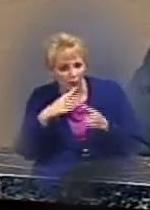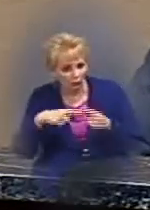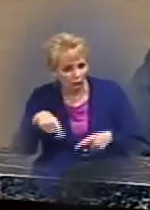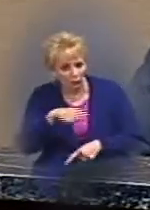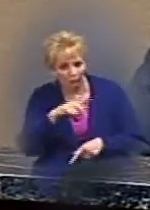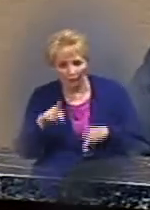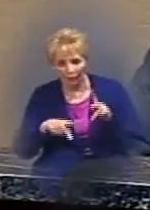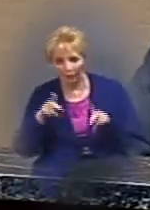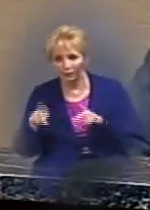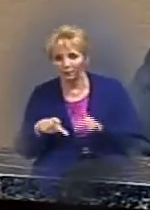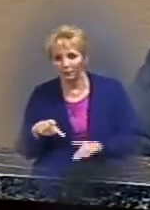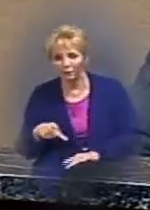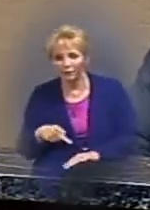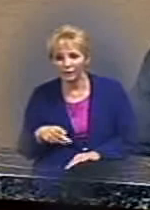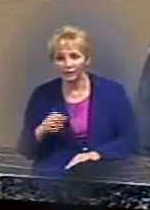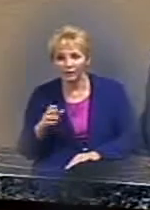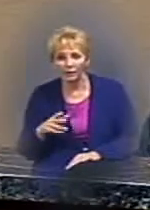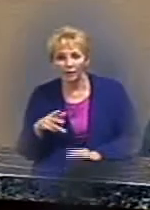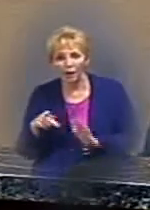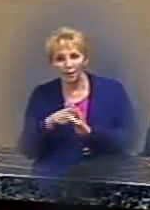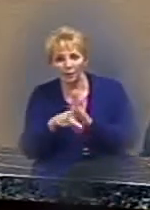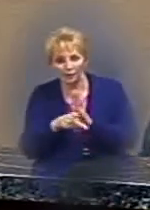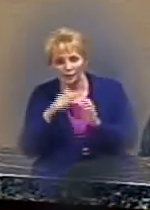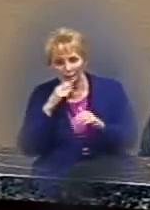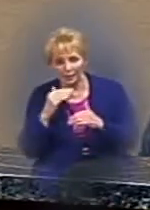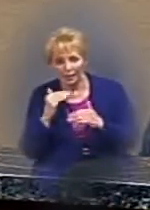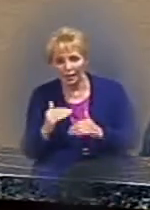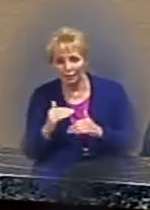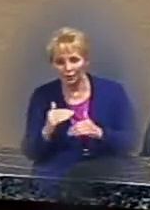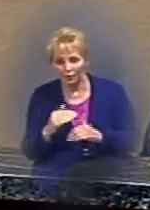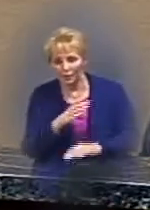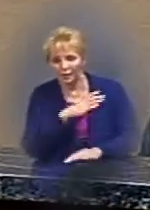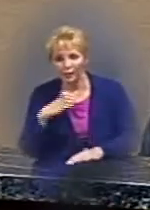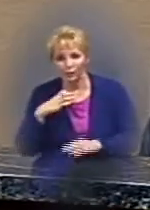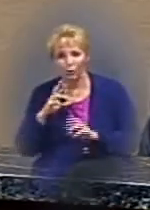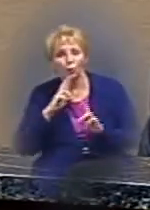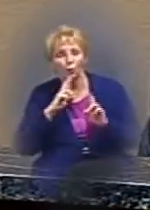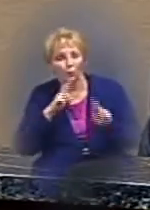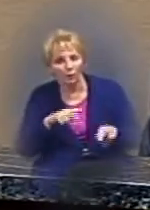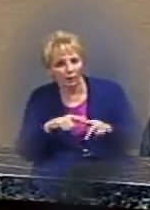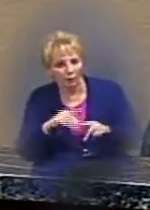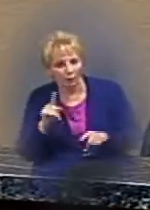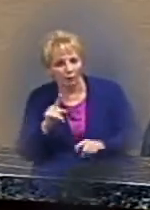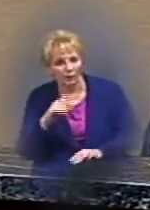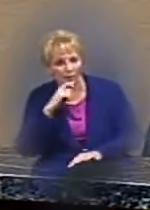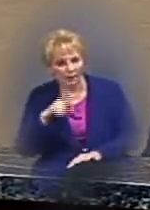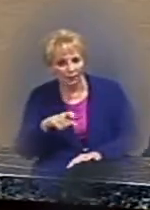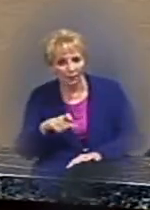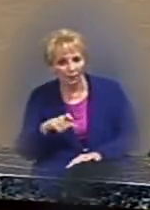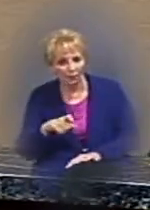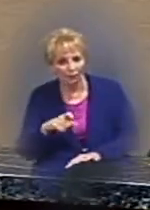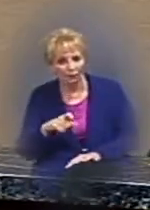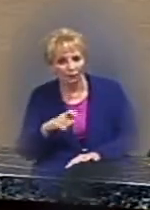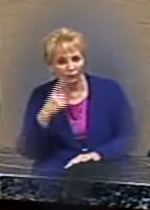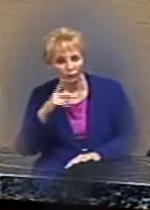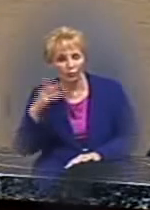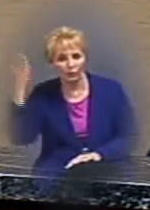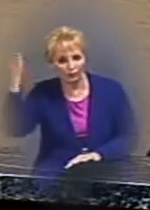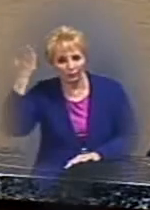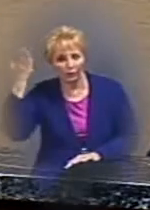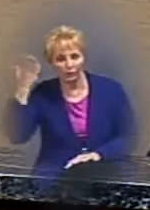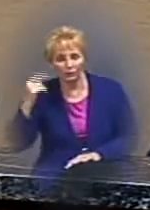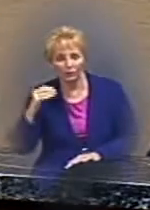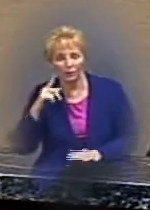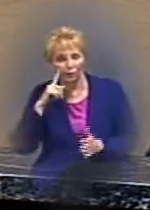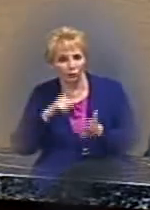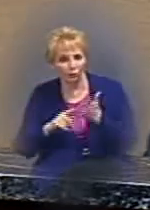public. Therefore, the policy would limit the council's responses to, where necessary, direction for the speaker to